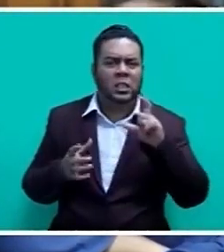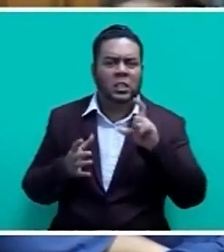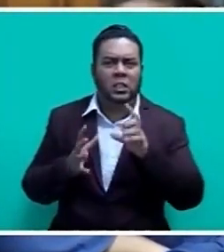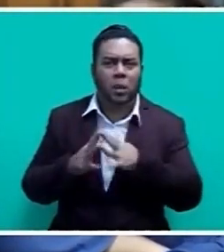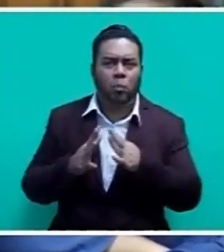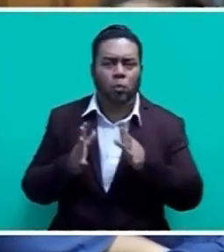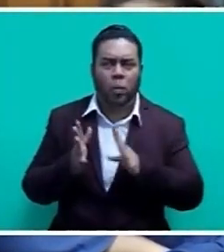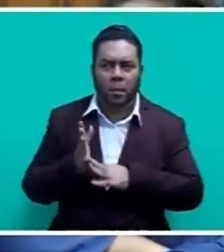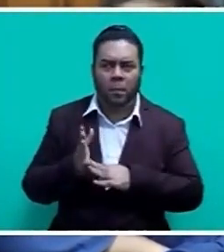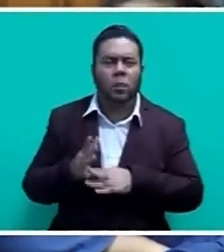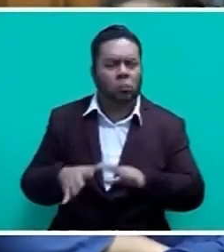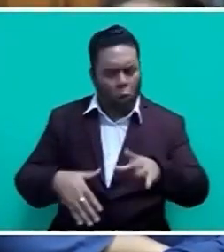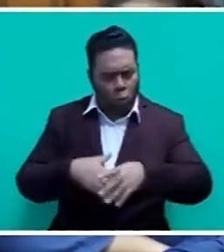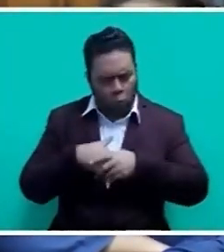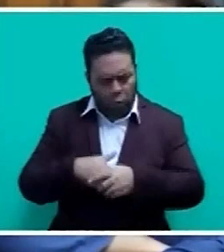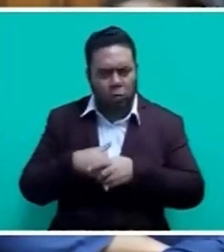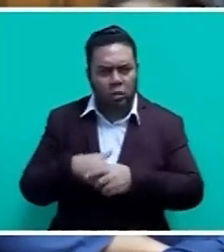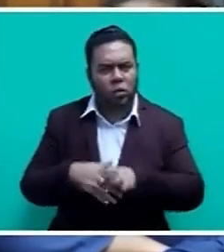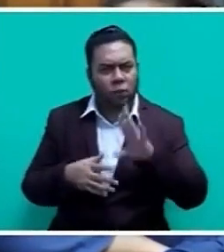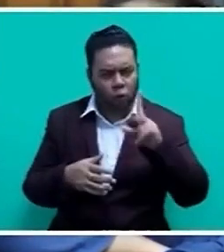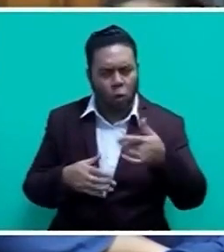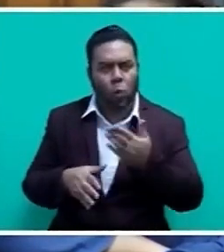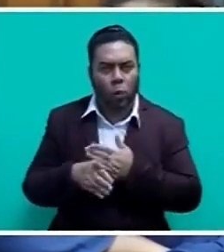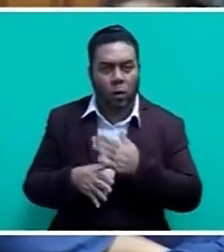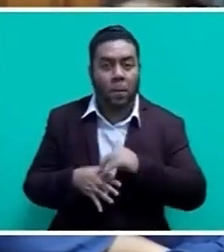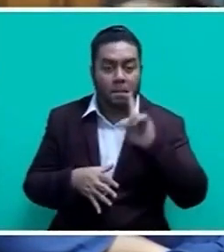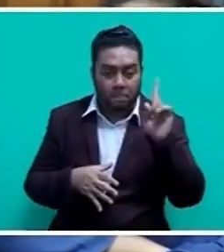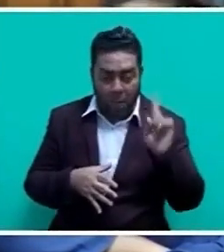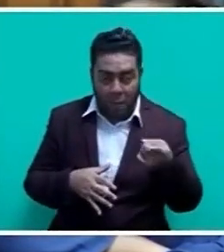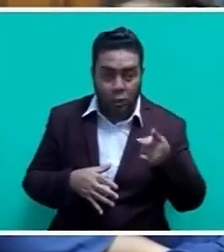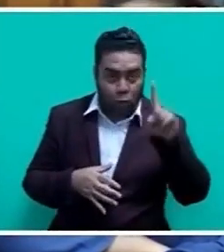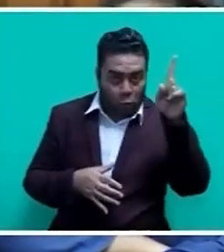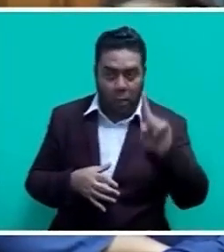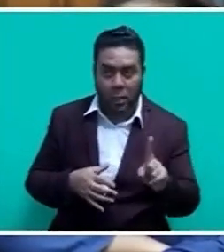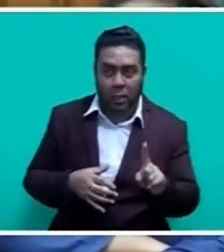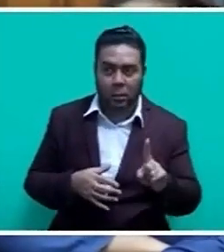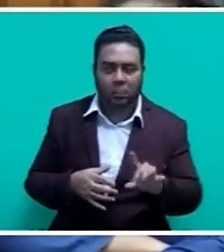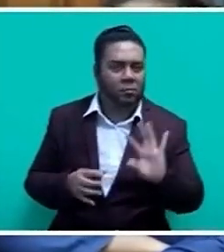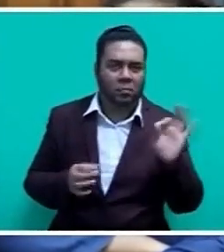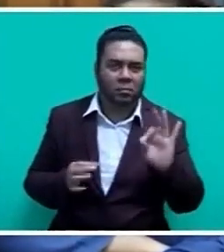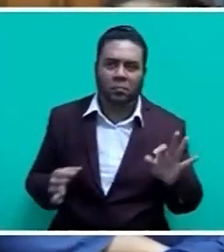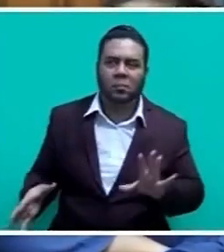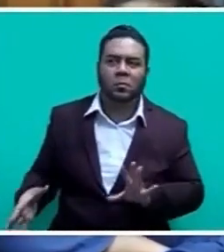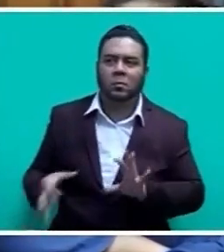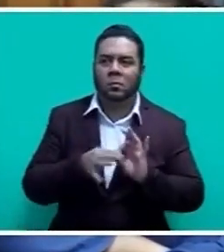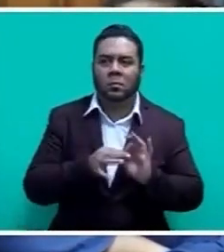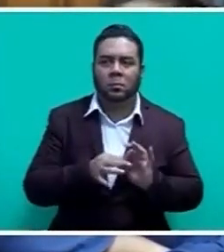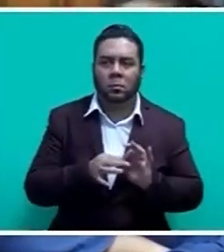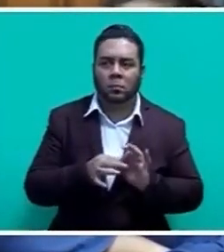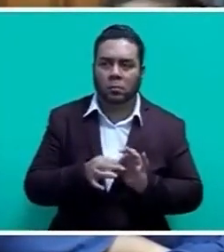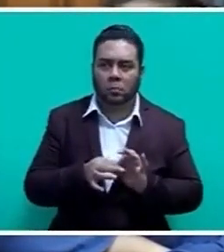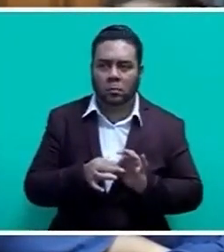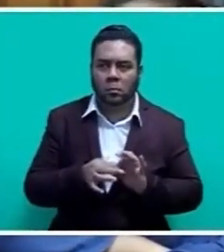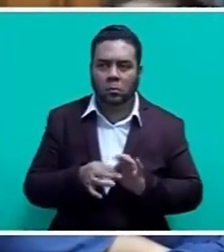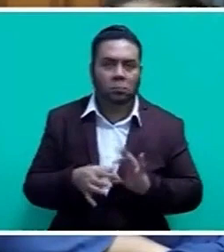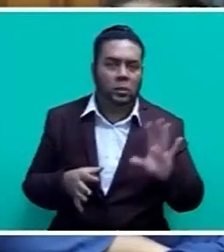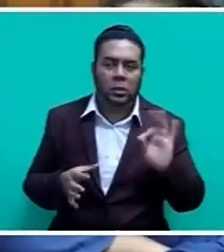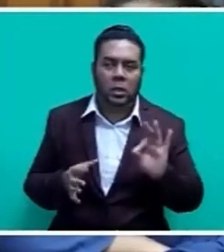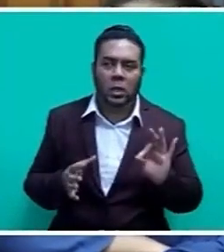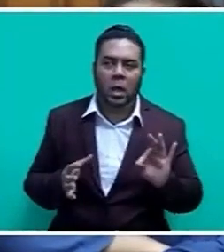etc. Congratulations for your efforts. But today, there is no connection of sewage to the main line in Nakasi Health